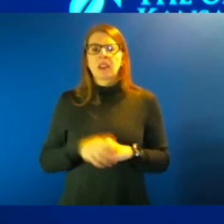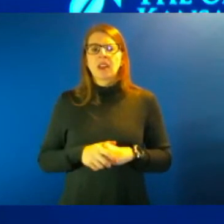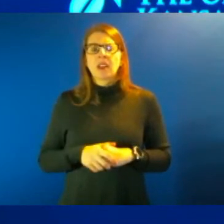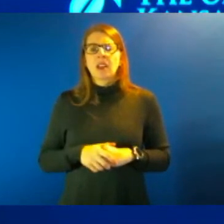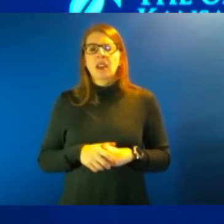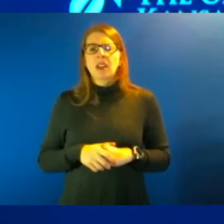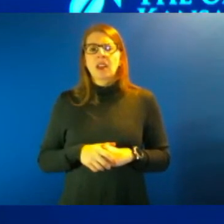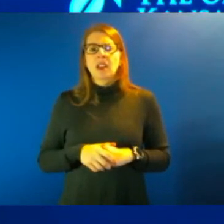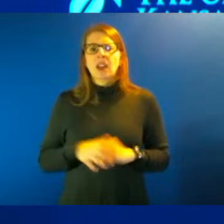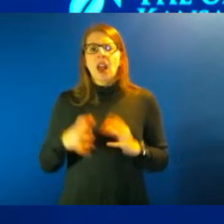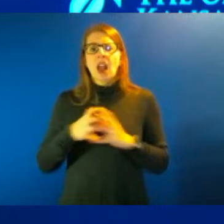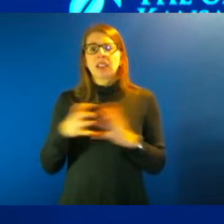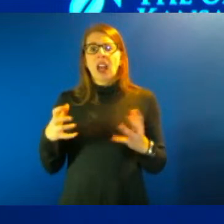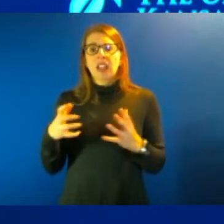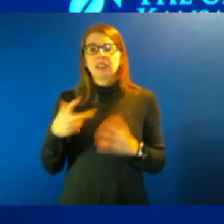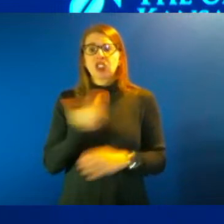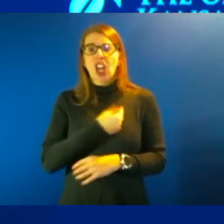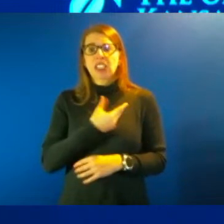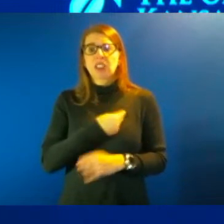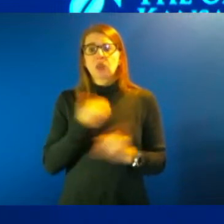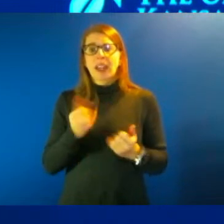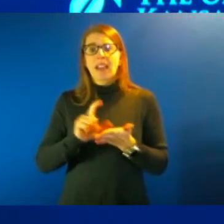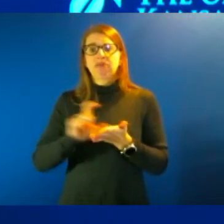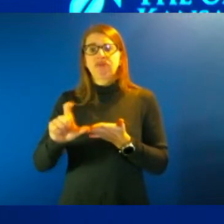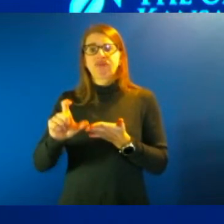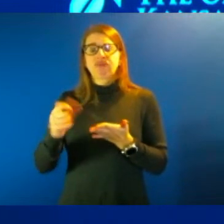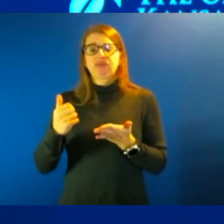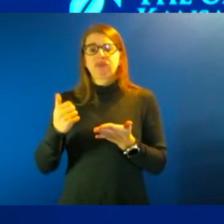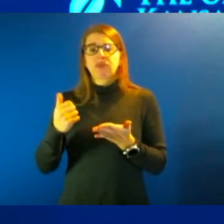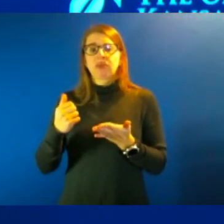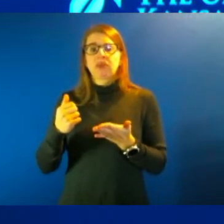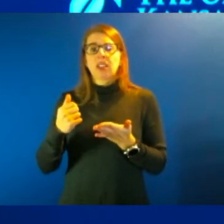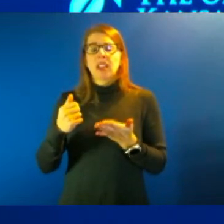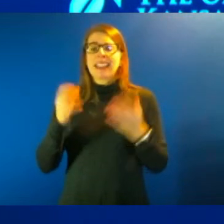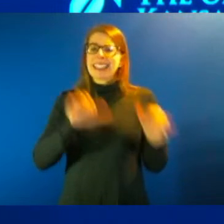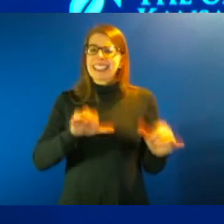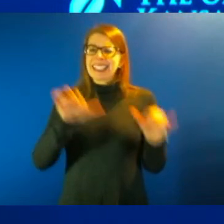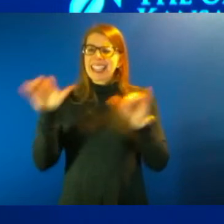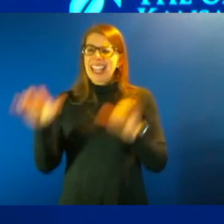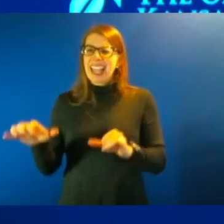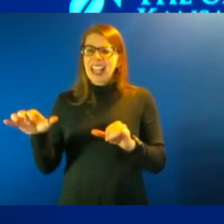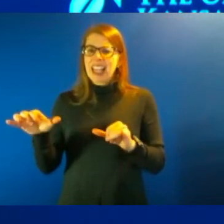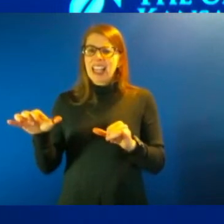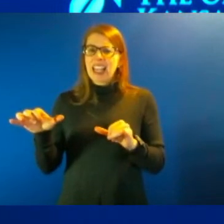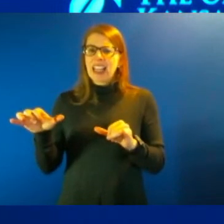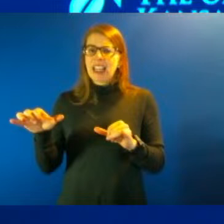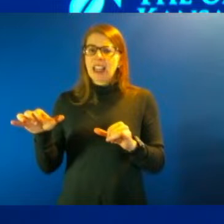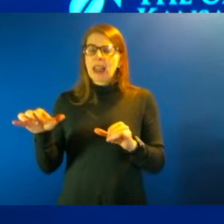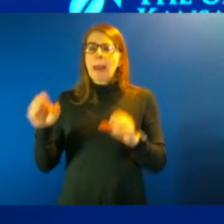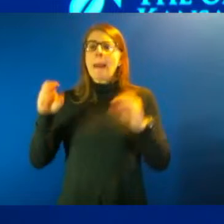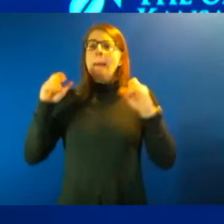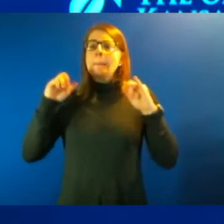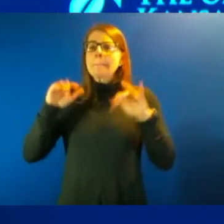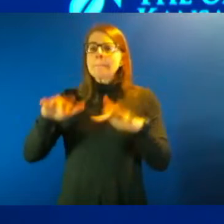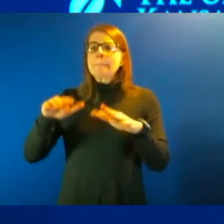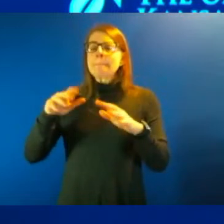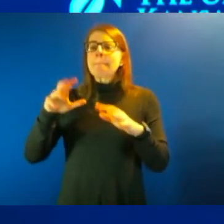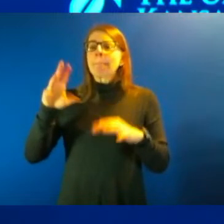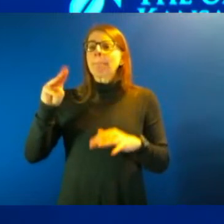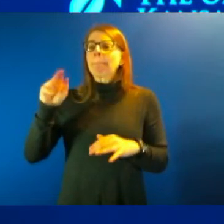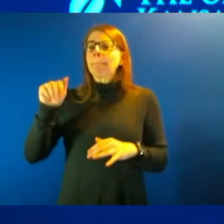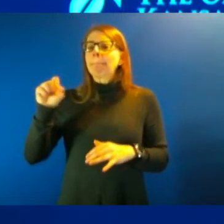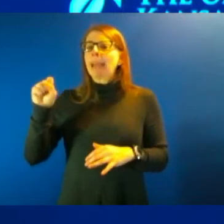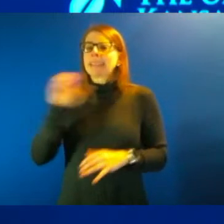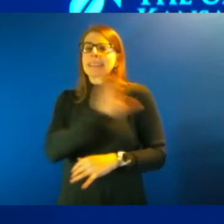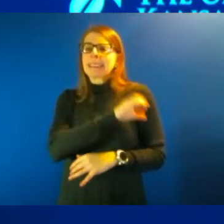shots right now, and so I don't know that we're going to do quite the same degree of mass clinics that we did in the past, in part because there's so